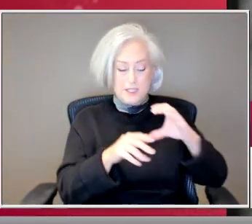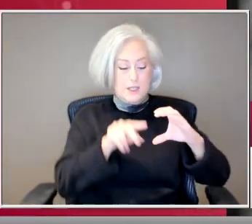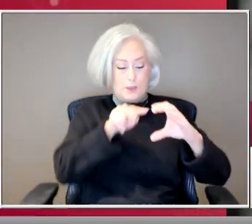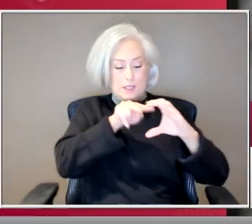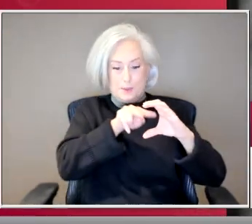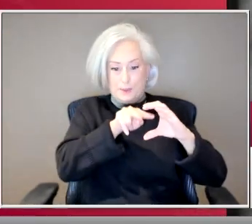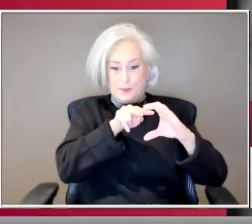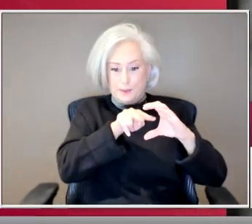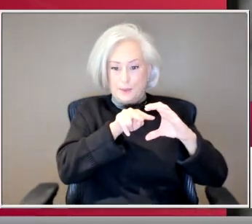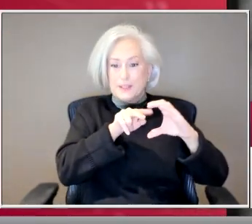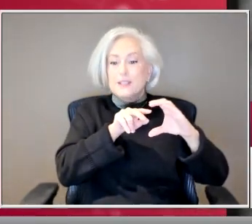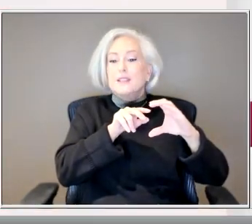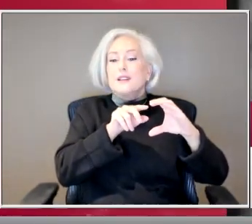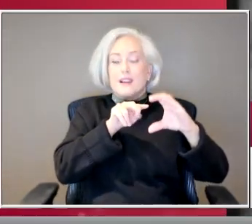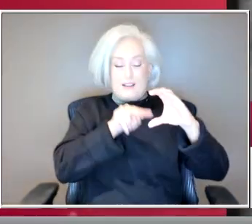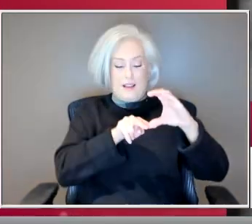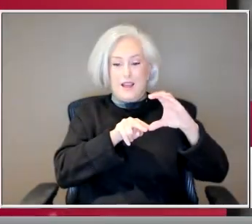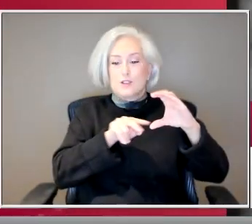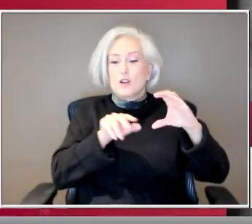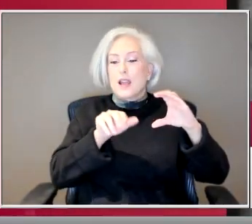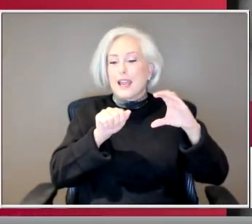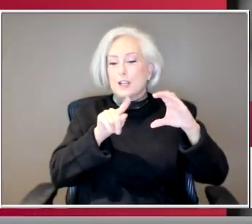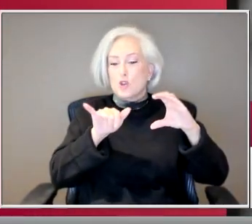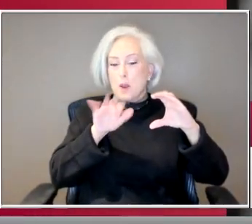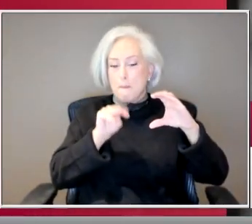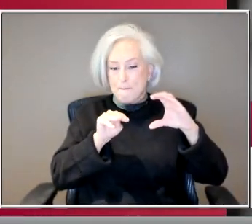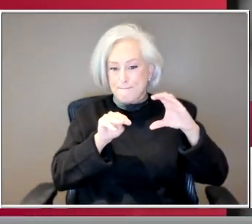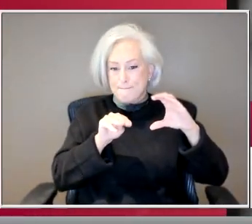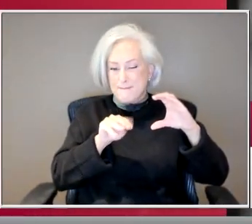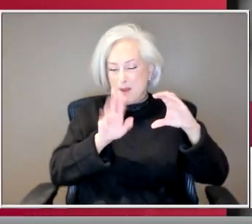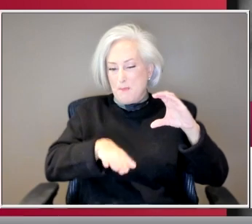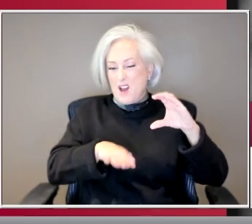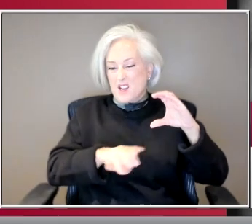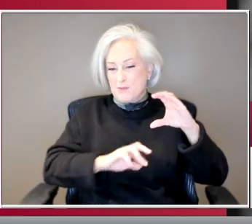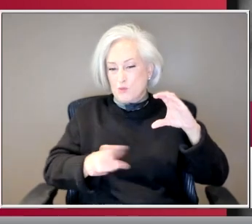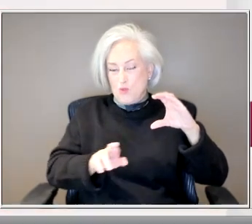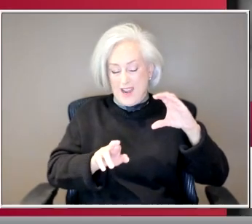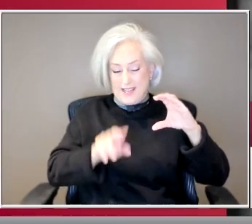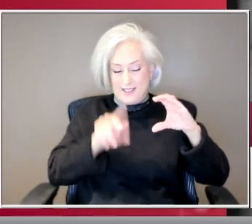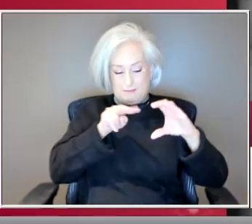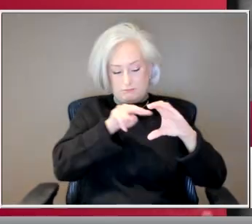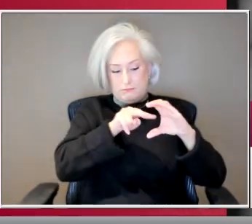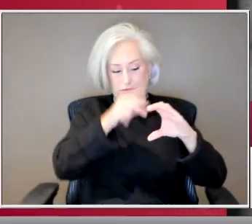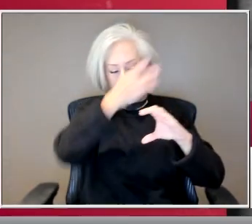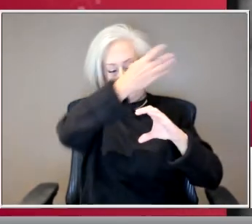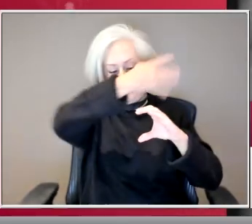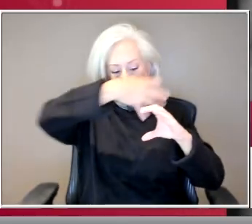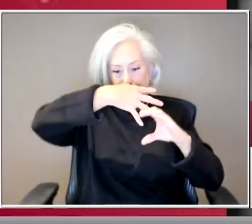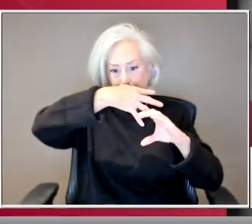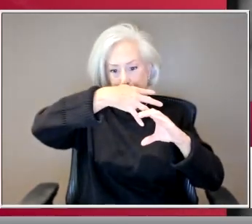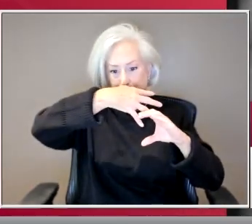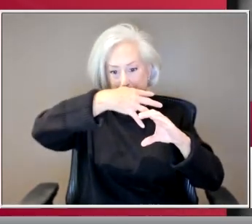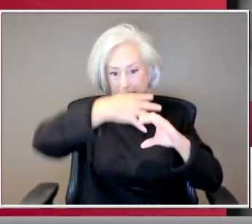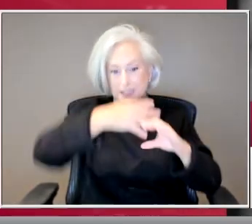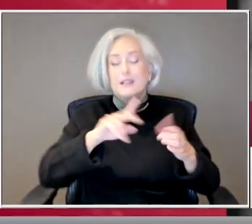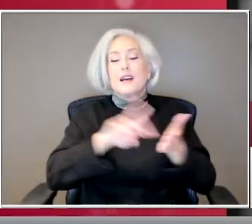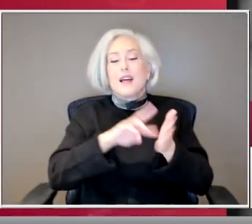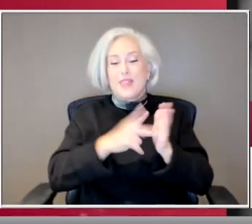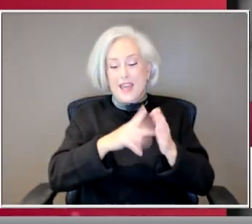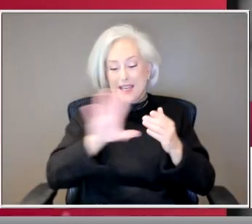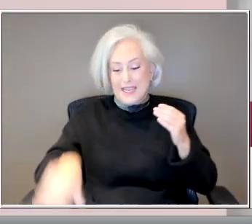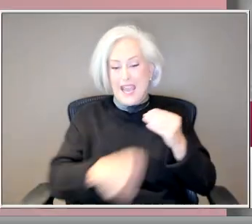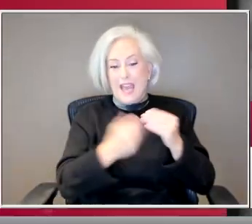the screen in this picture. And that allowed Dr. Ramirez to then place new pacemaker leads, new ICD leads, excuse